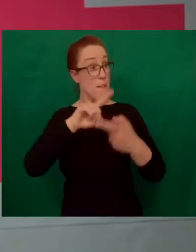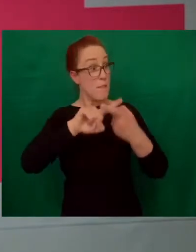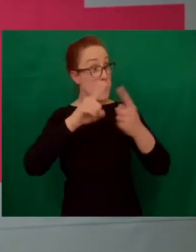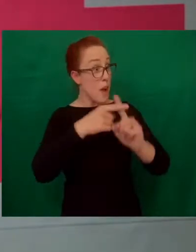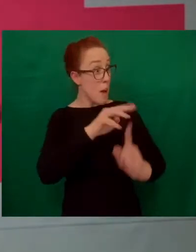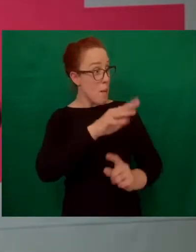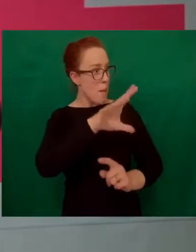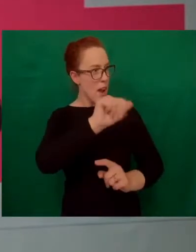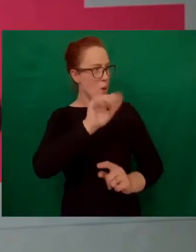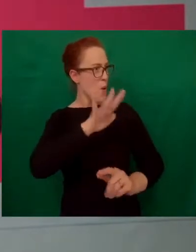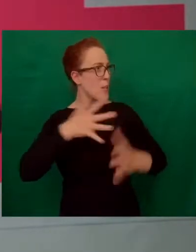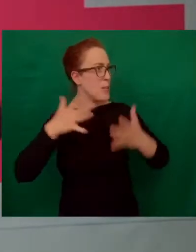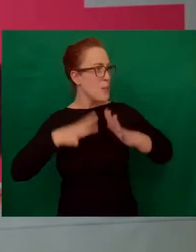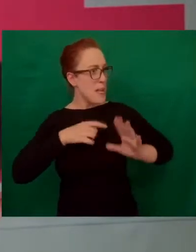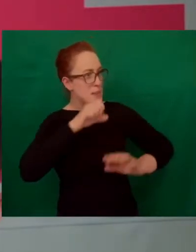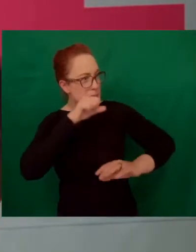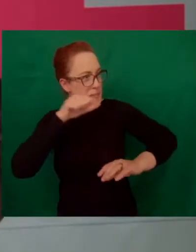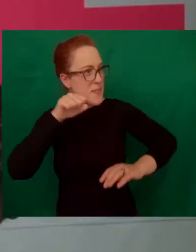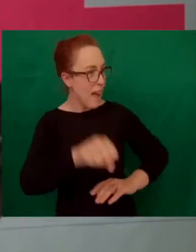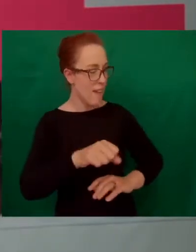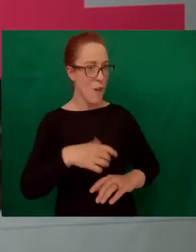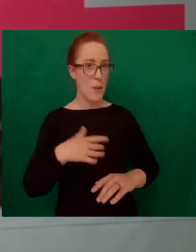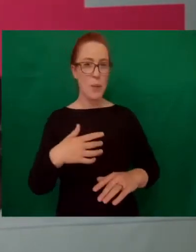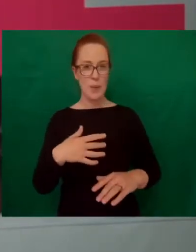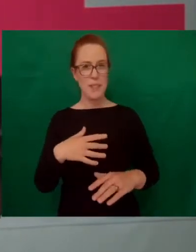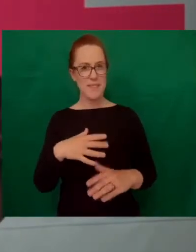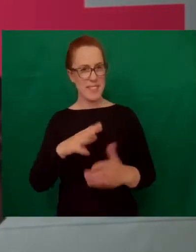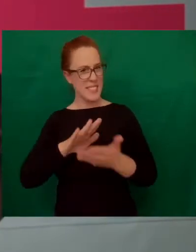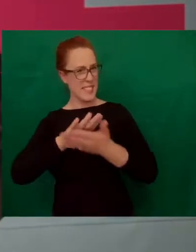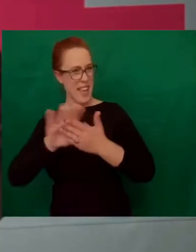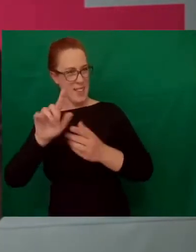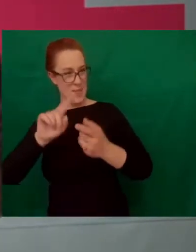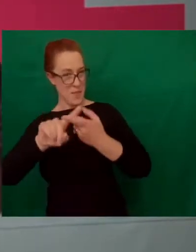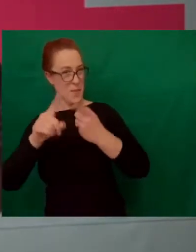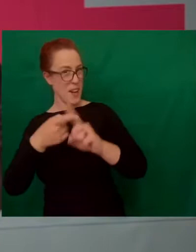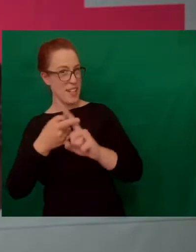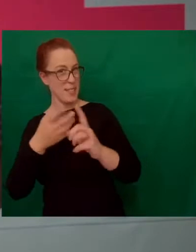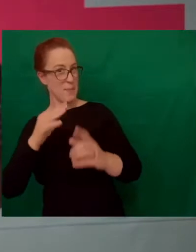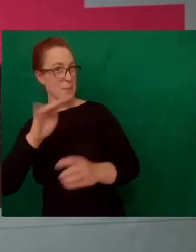I love your dress. Isn't that so nice of her to pay a compliment?